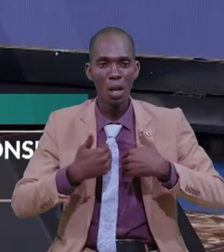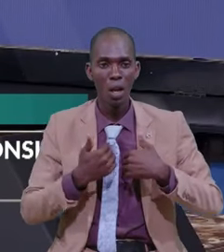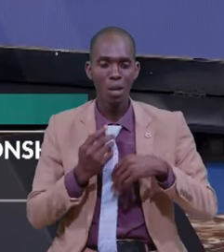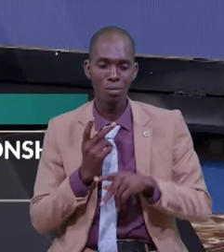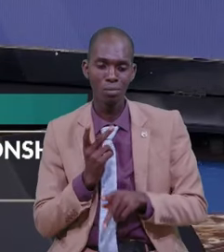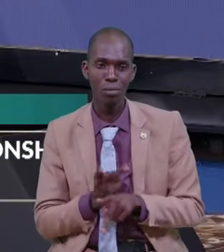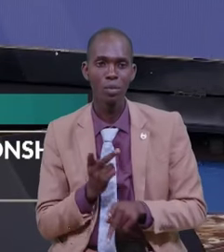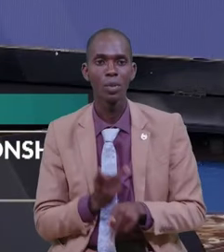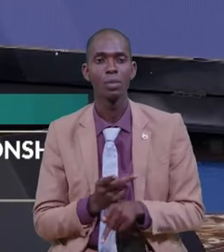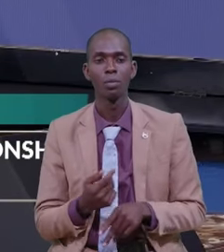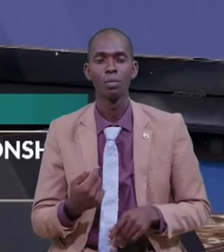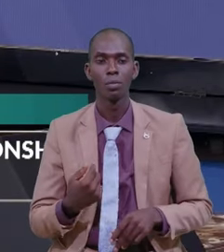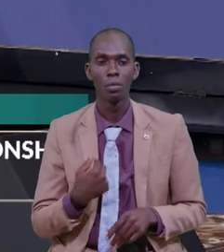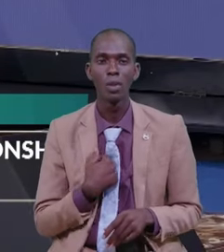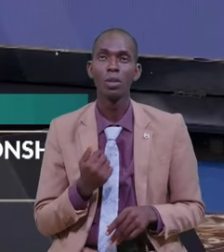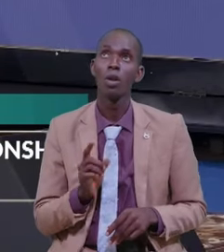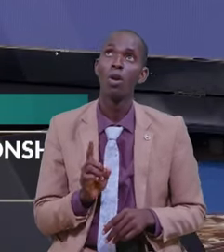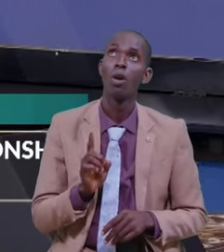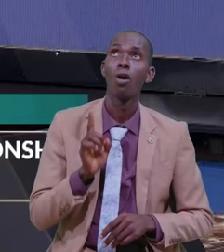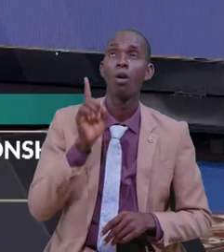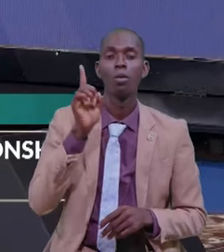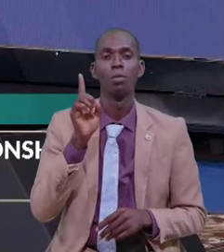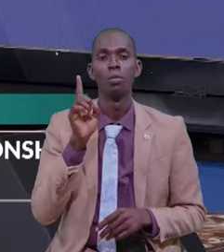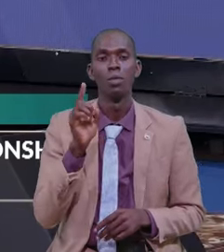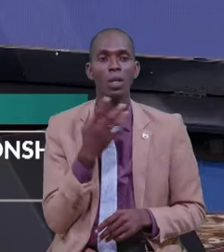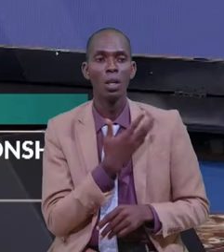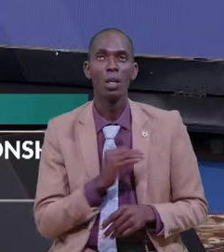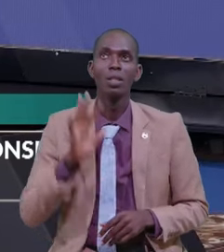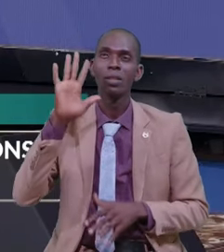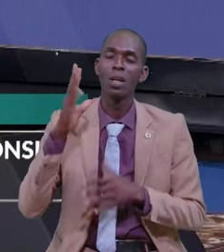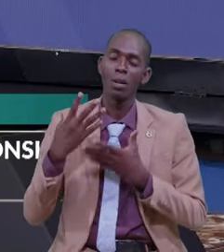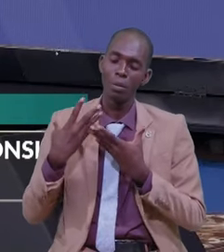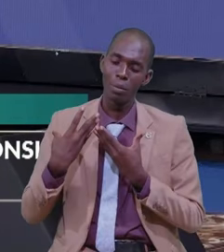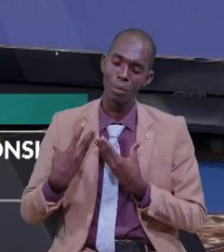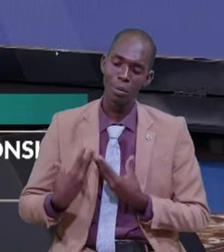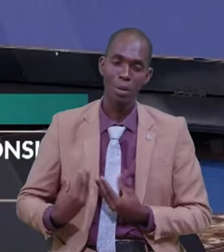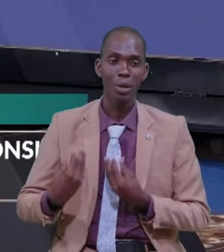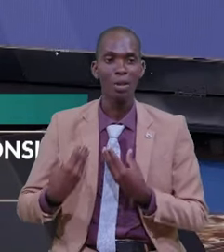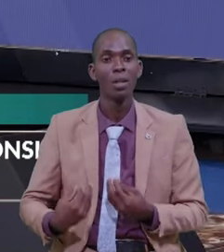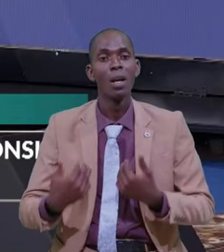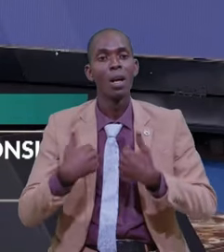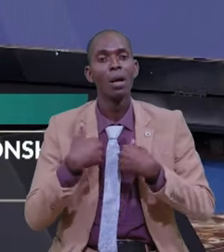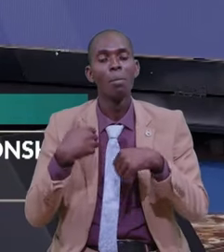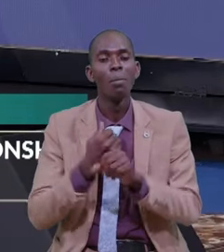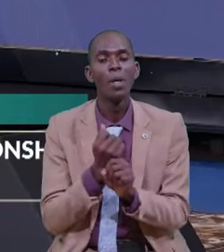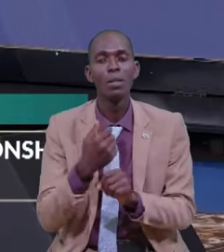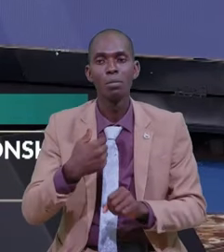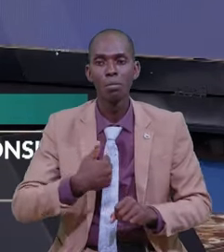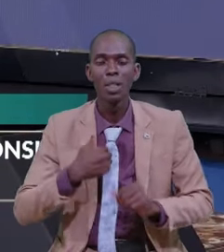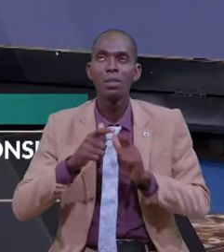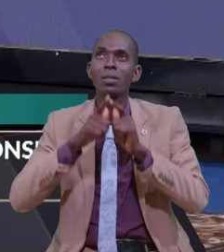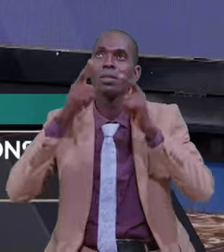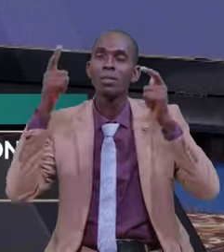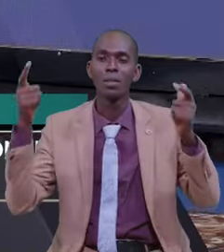holding me up, and thy gentleness hath made me